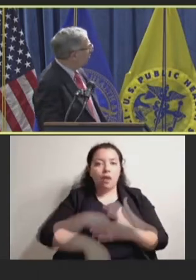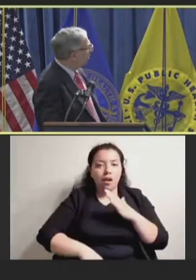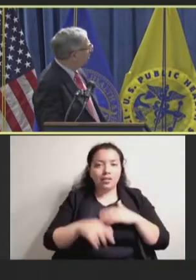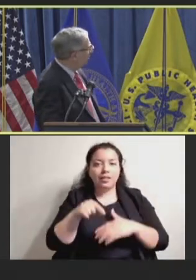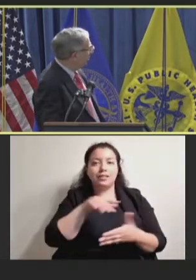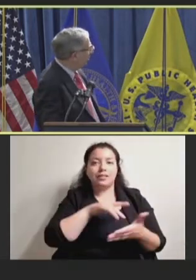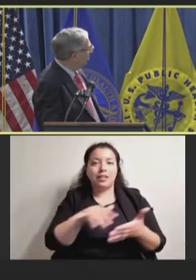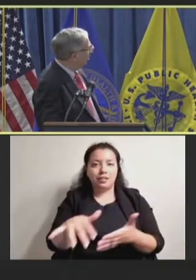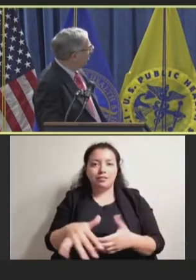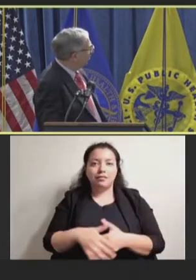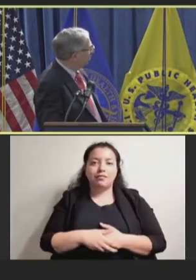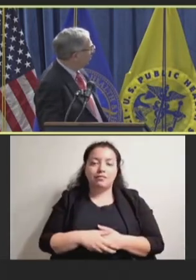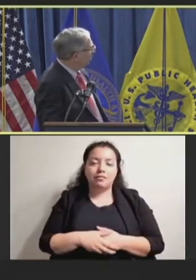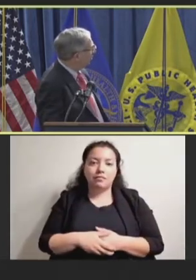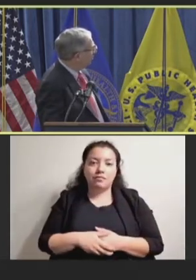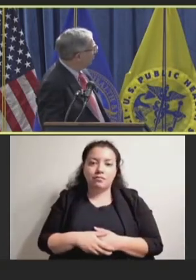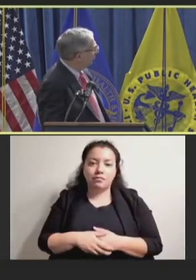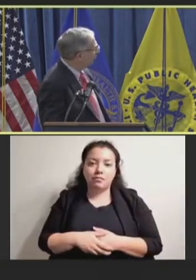So